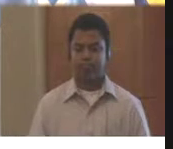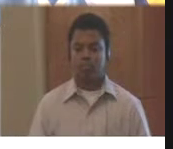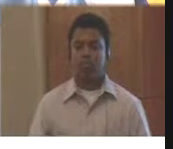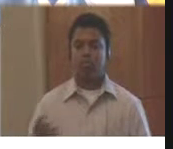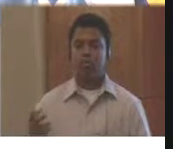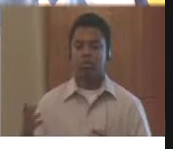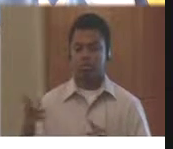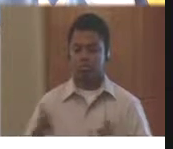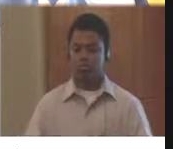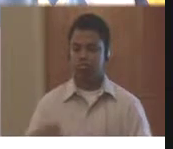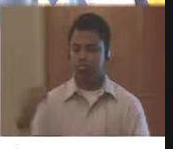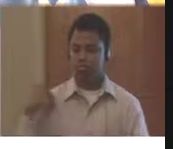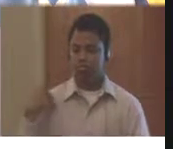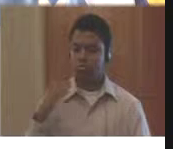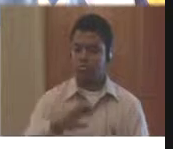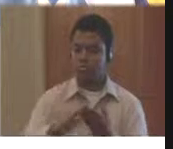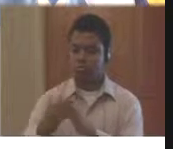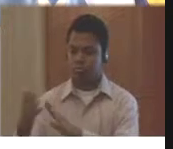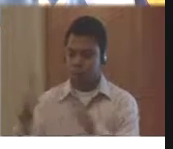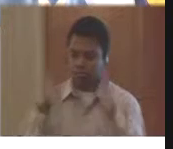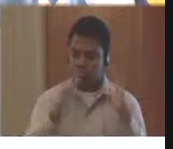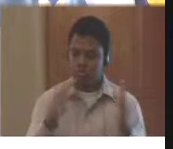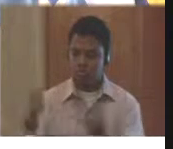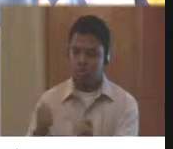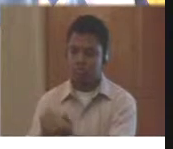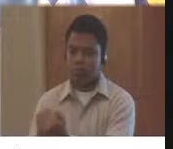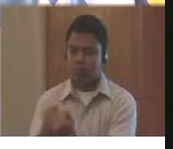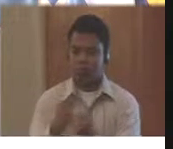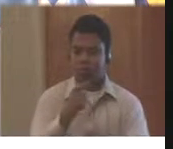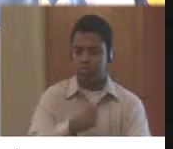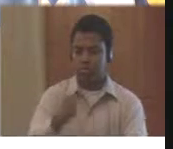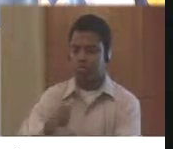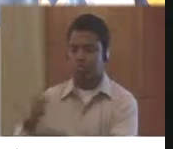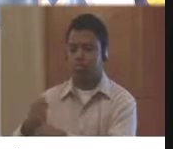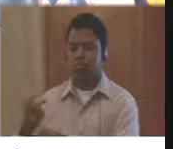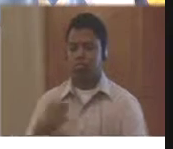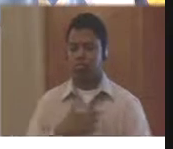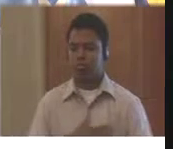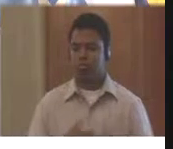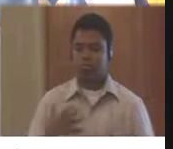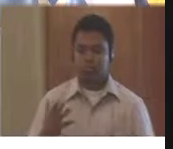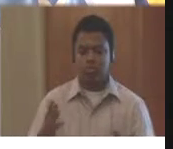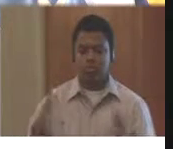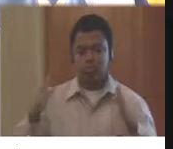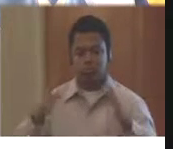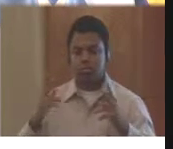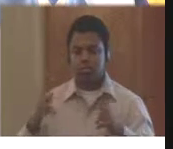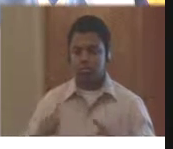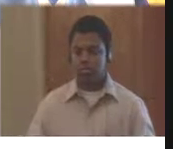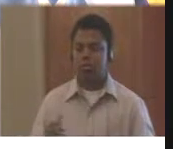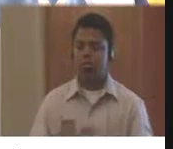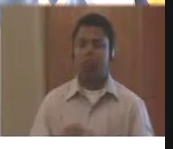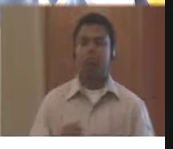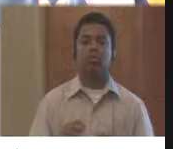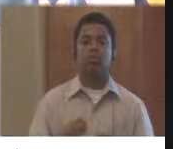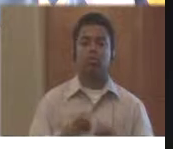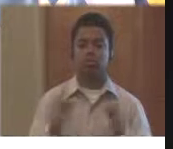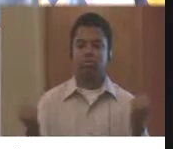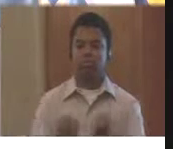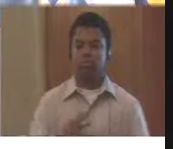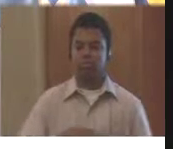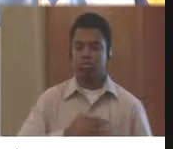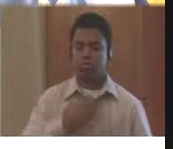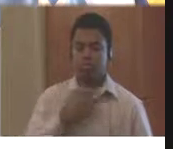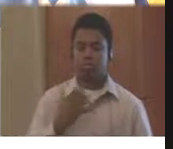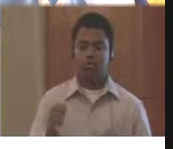authorities. And we have the day-to-day work with our communities, and we believe it is necessary to also acknowledge the civil society and the